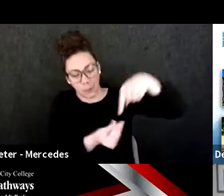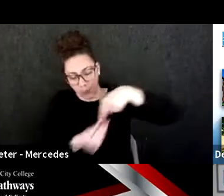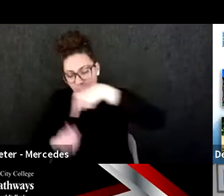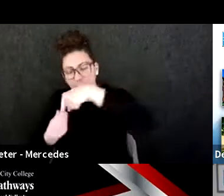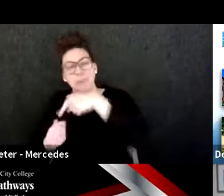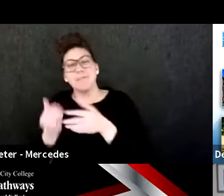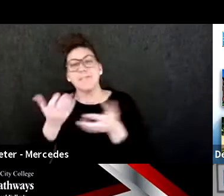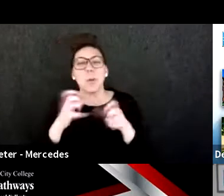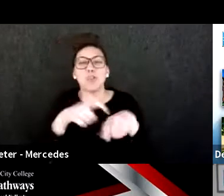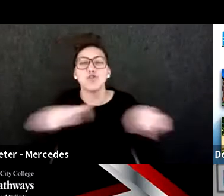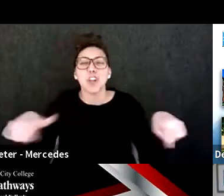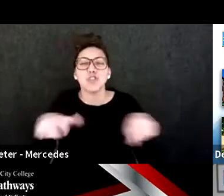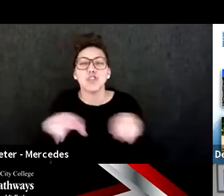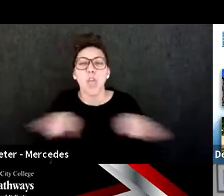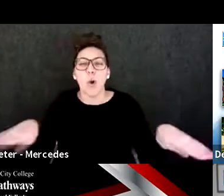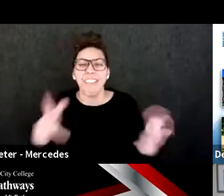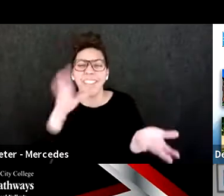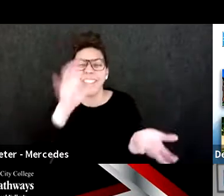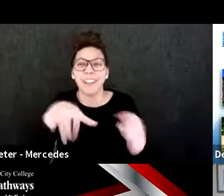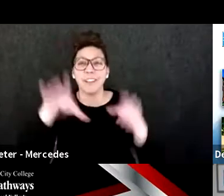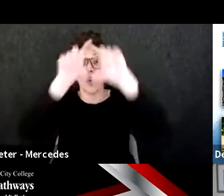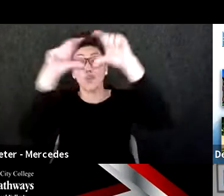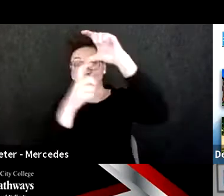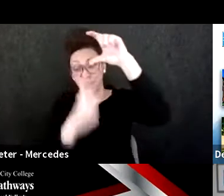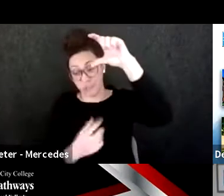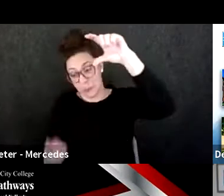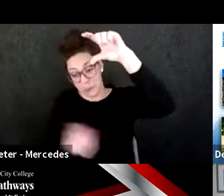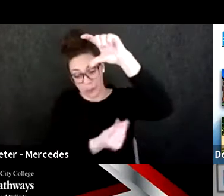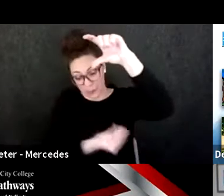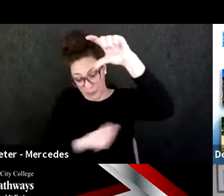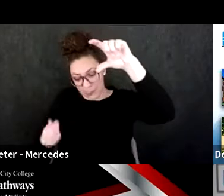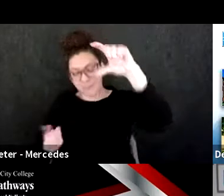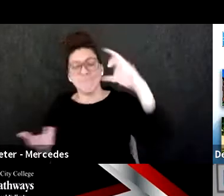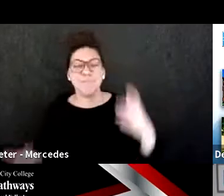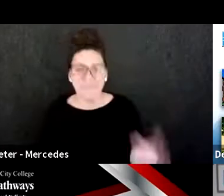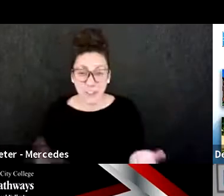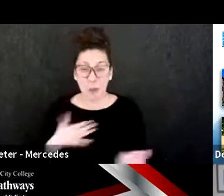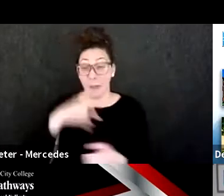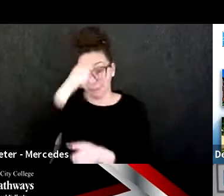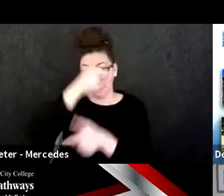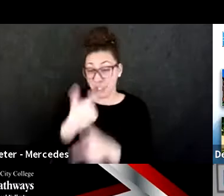brother was so young, he didn't even know what four was. So we lined up four tips on the table and says, match that.